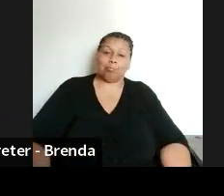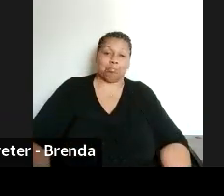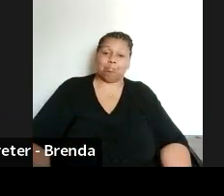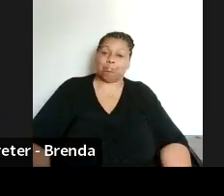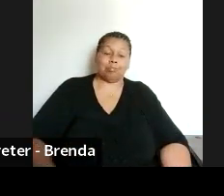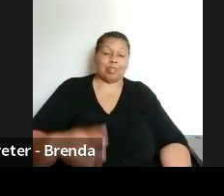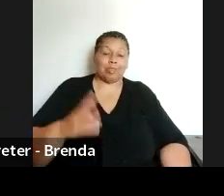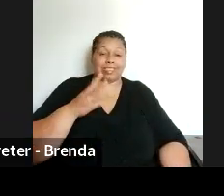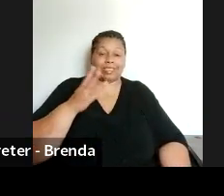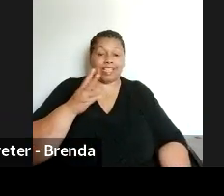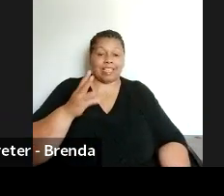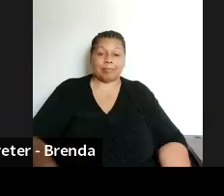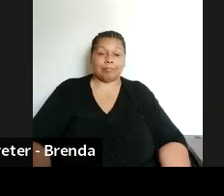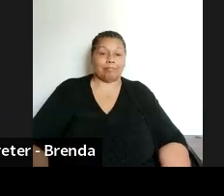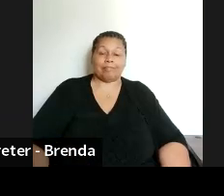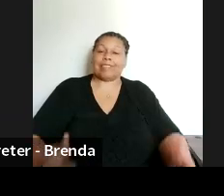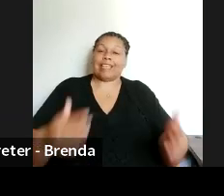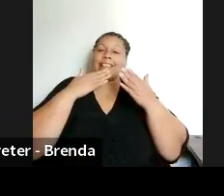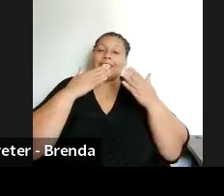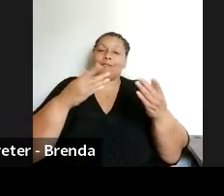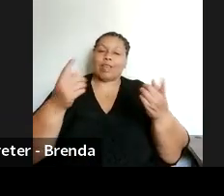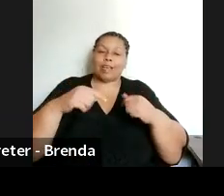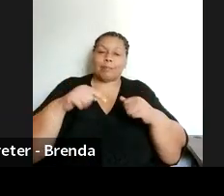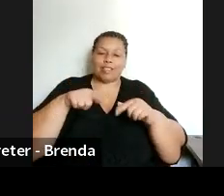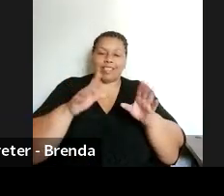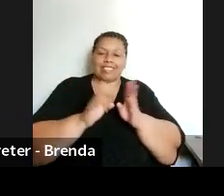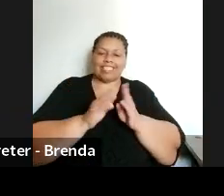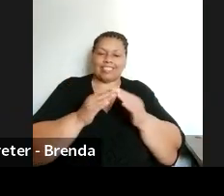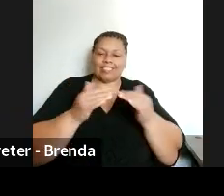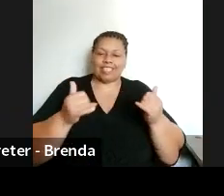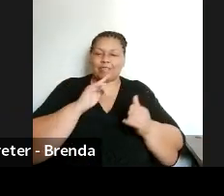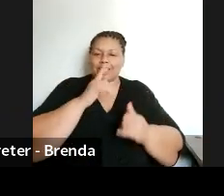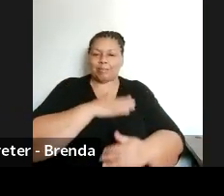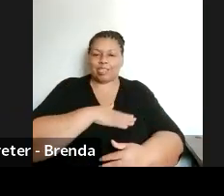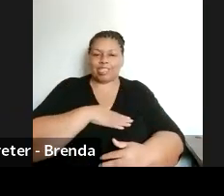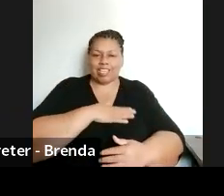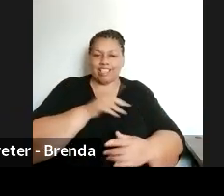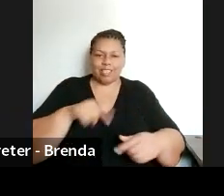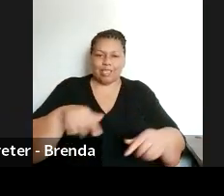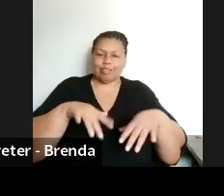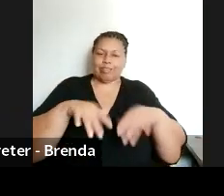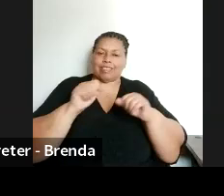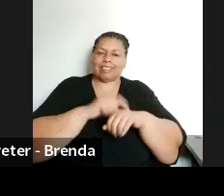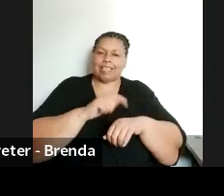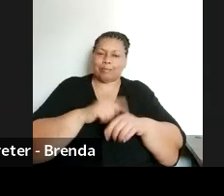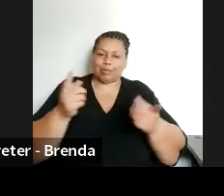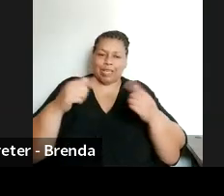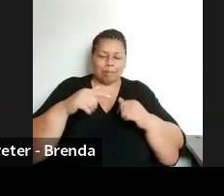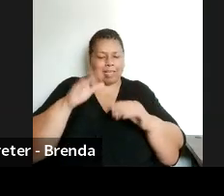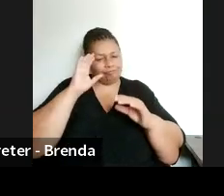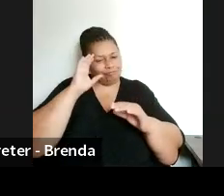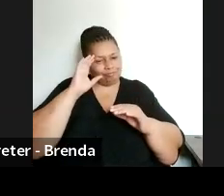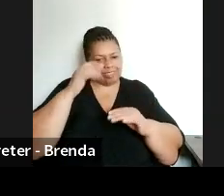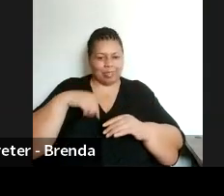Wednesday? Thank you all for coming to this session today. I really appreciate that y'all took the time out to come and listen to